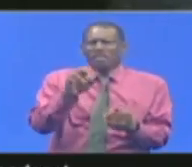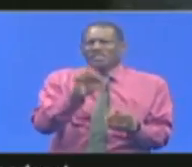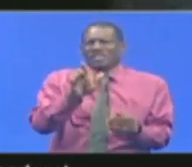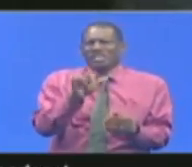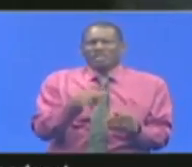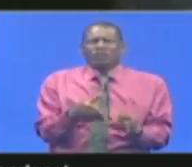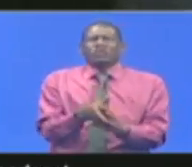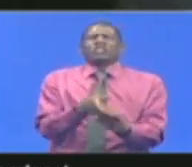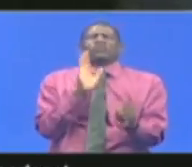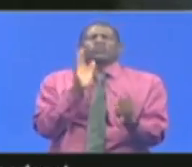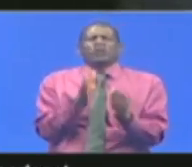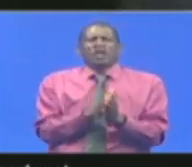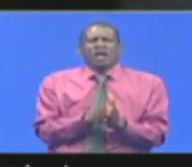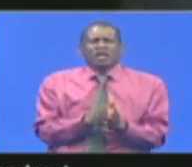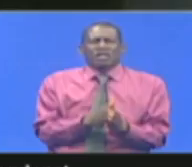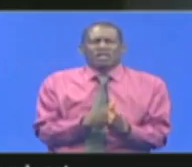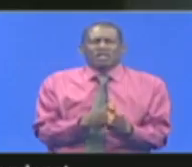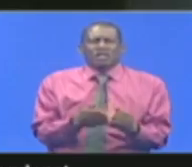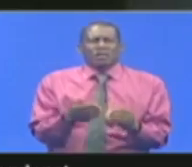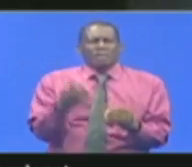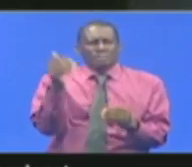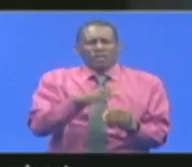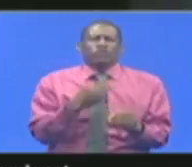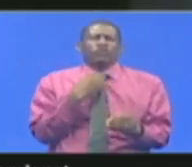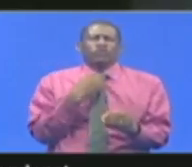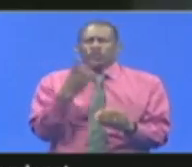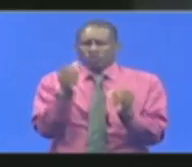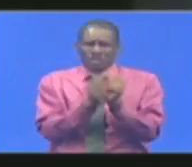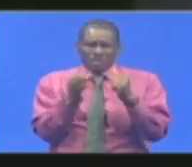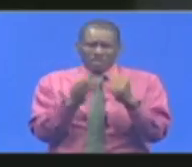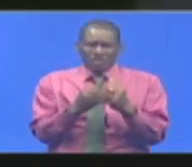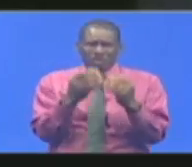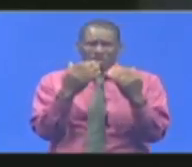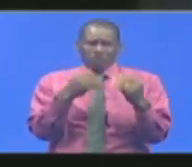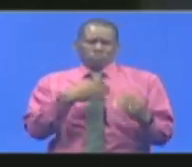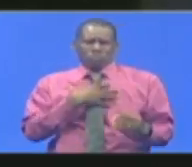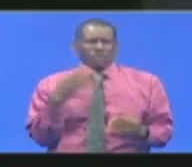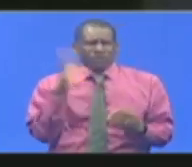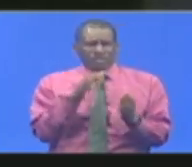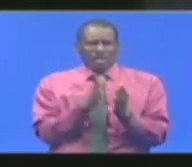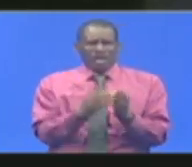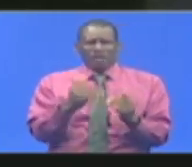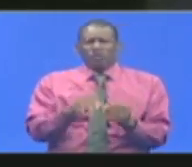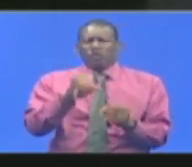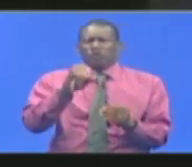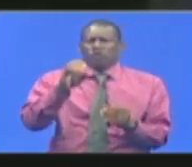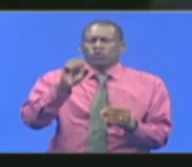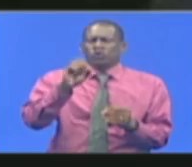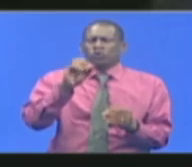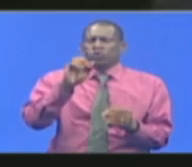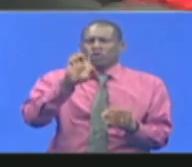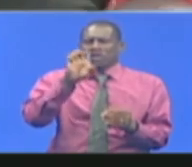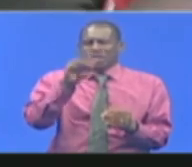out and retired from the union in 2018. He was succeeded by Wycliffe Stole Omuchei, who is still